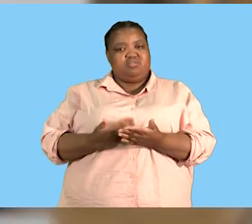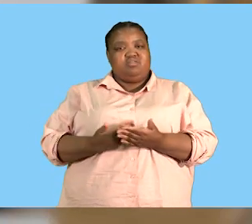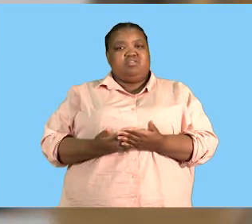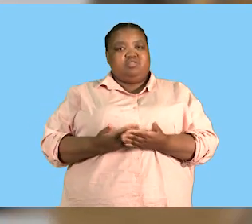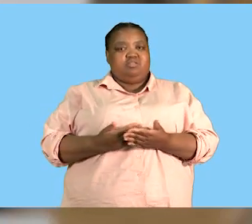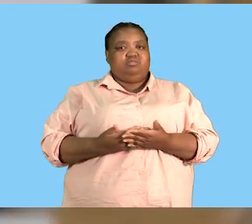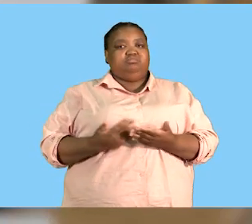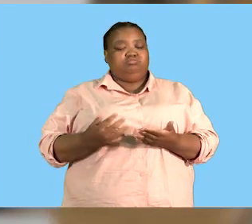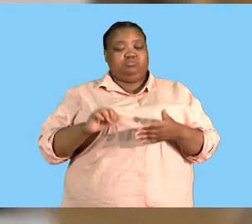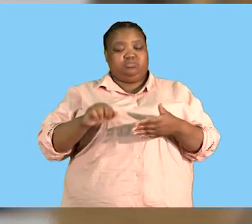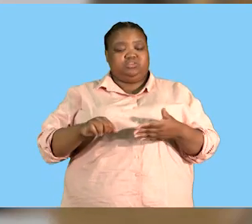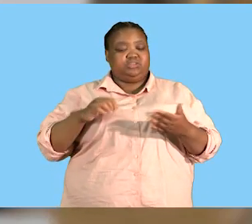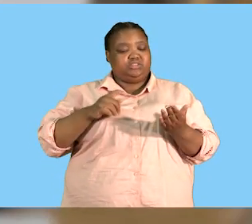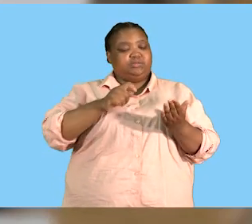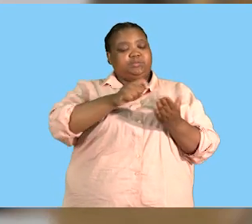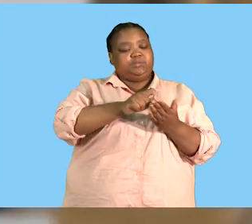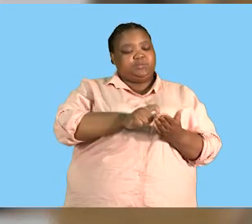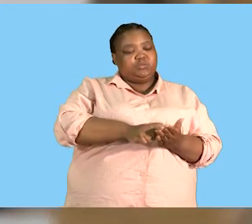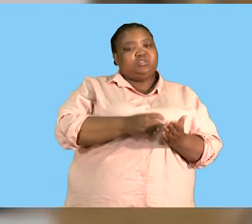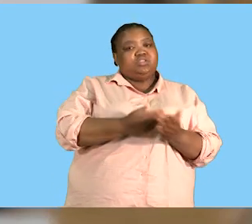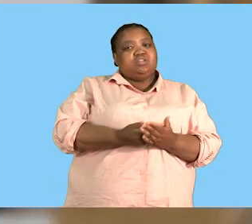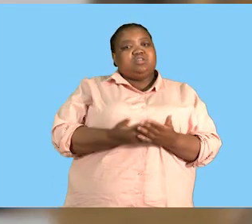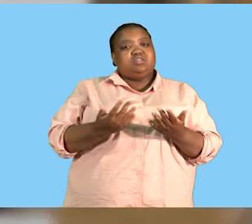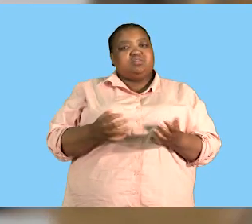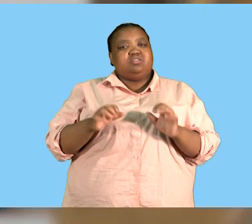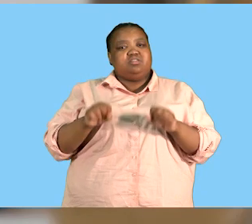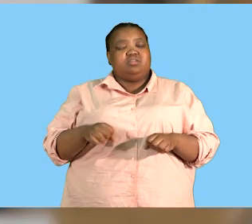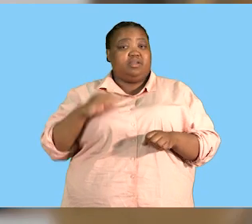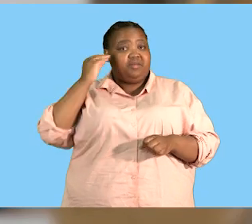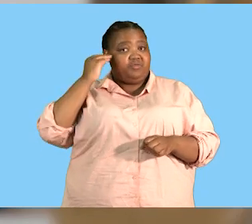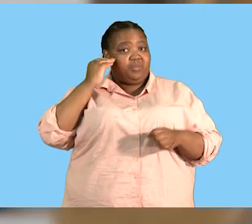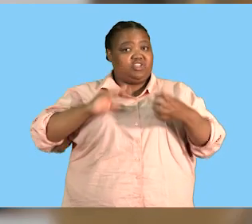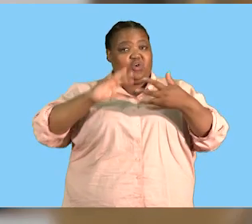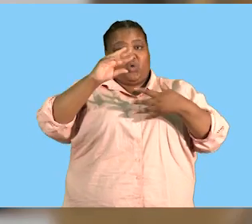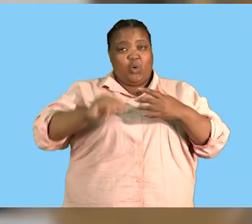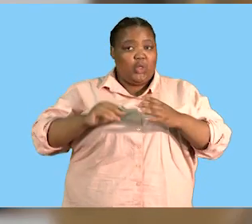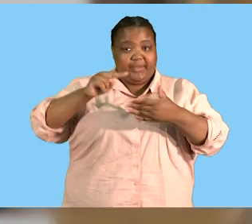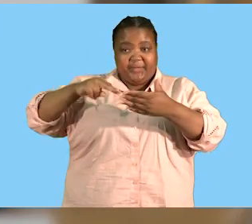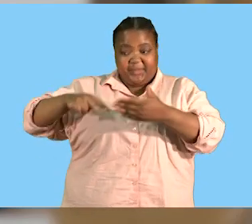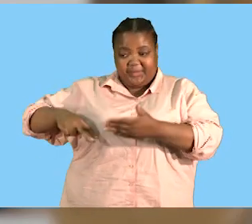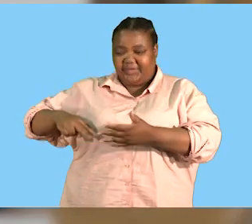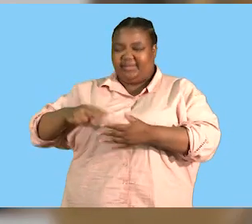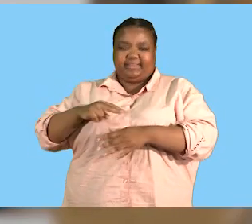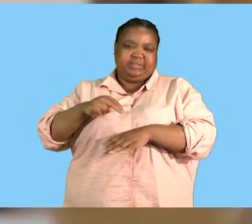so that you can refer back to that, and you don't need to read all the unnecessary information.